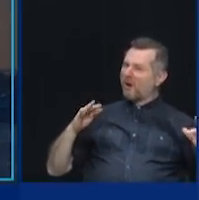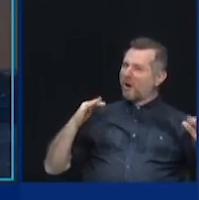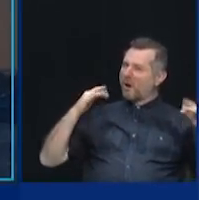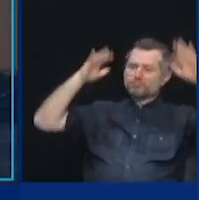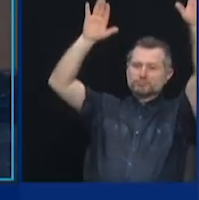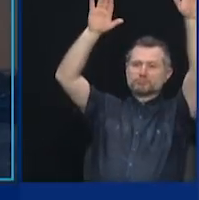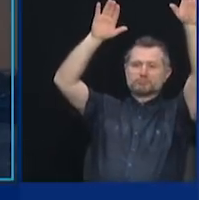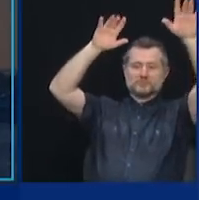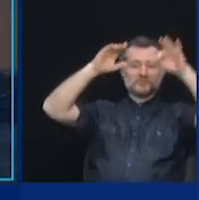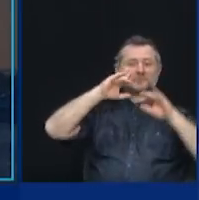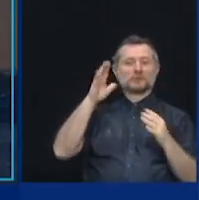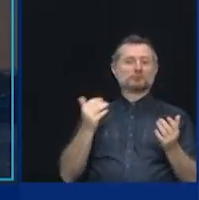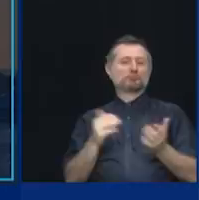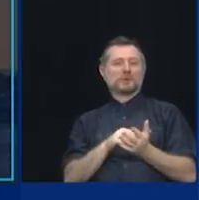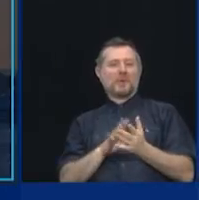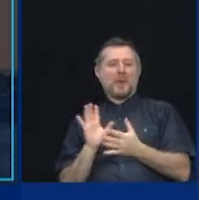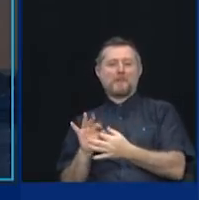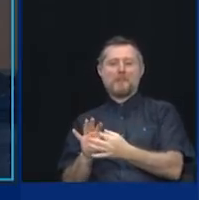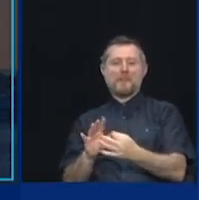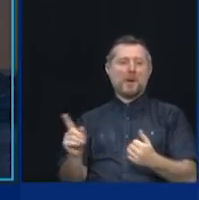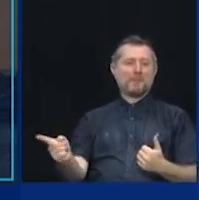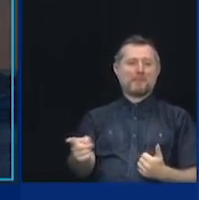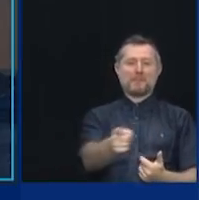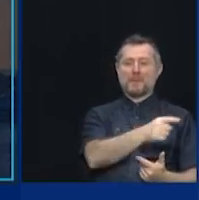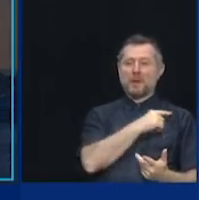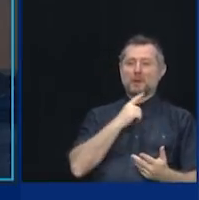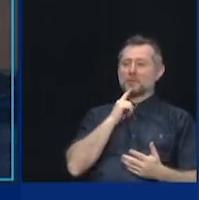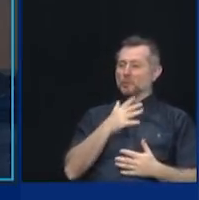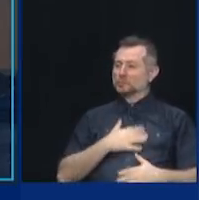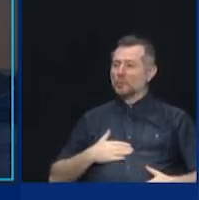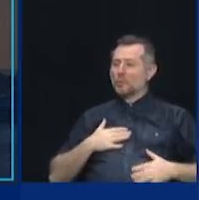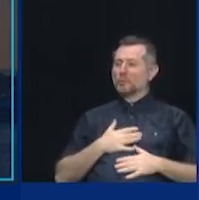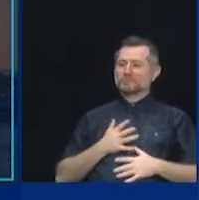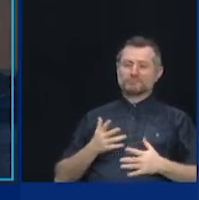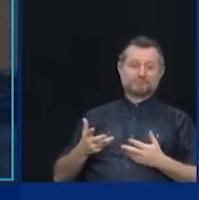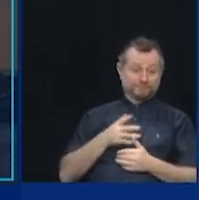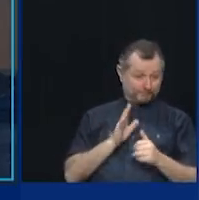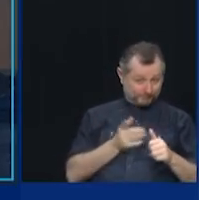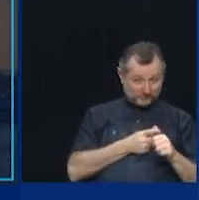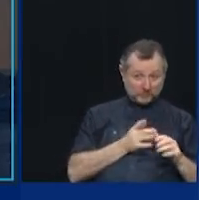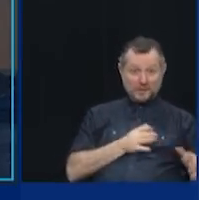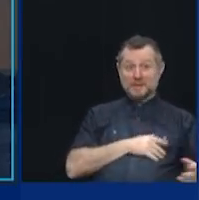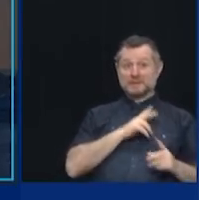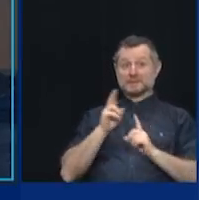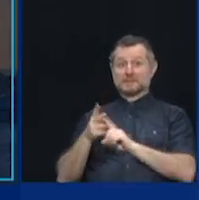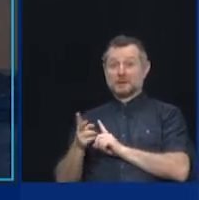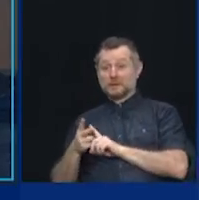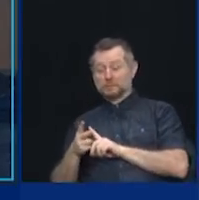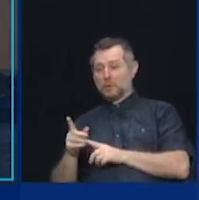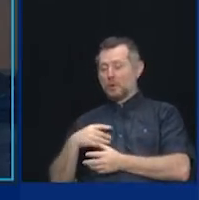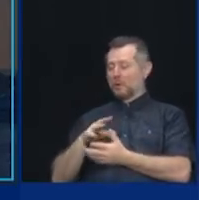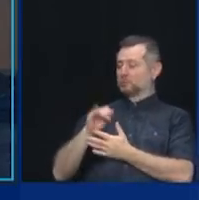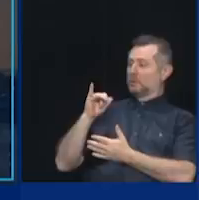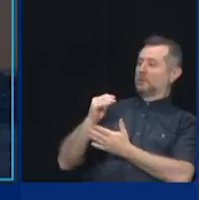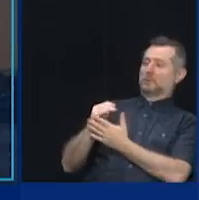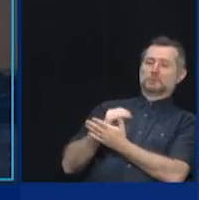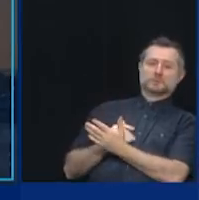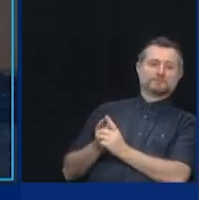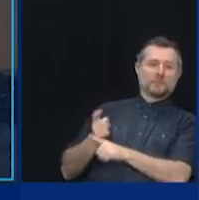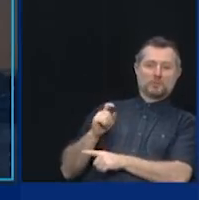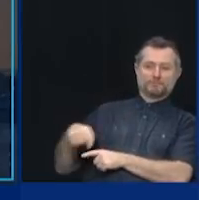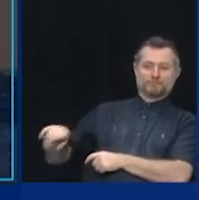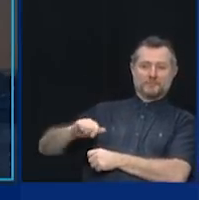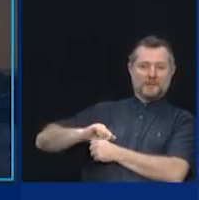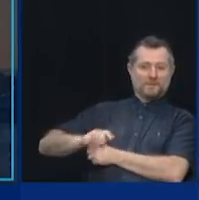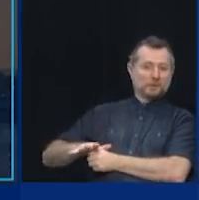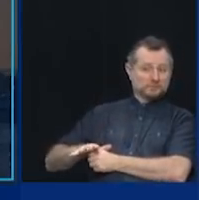life. That's the first thing. 2, learn the lessons from COVID. Learn the lessons from COVID. COVID knocked